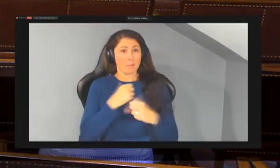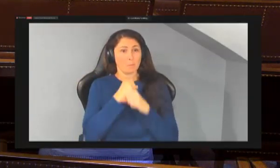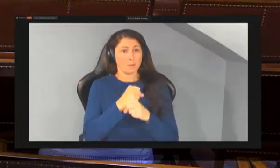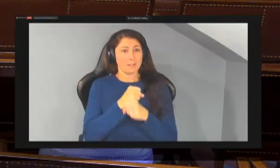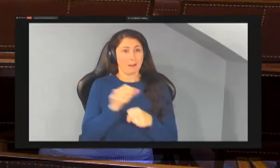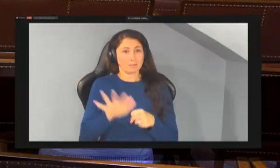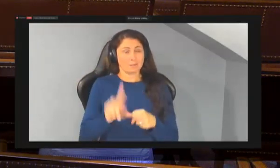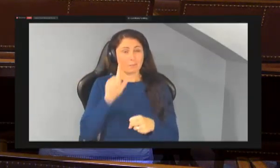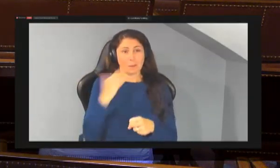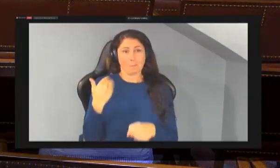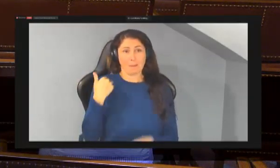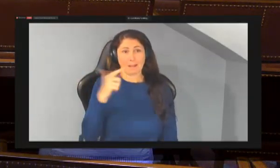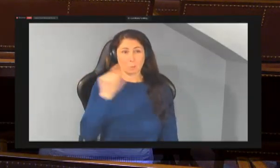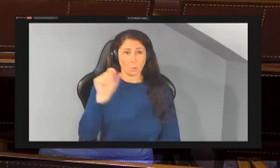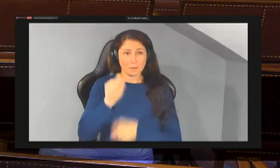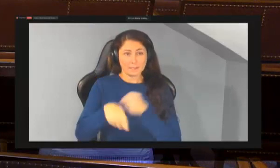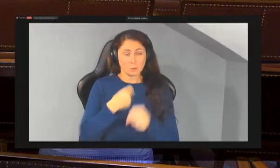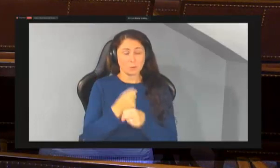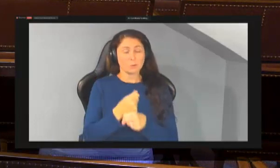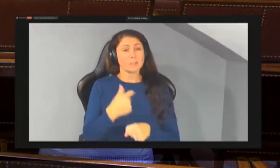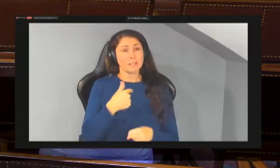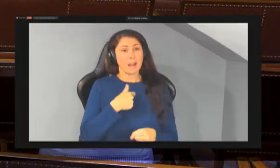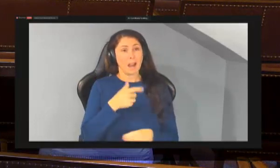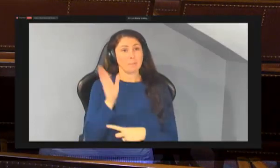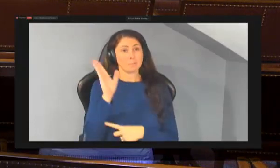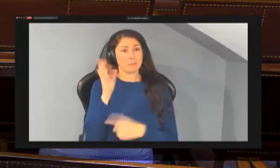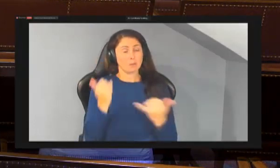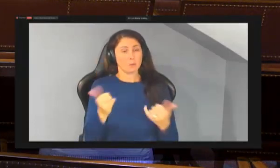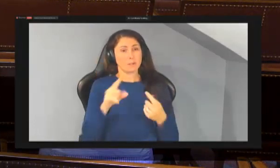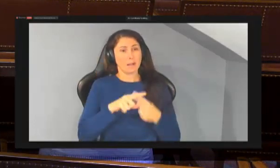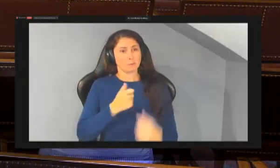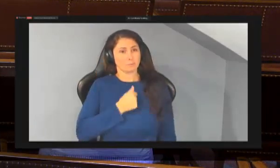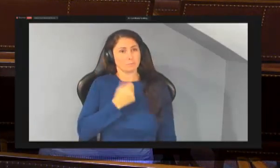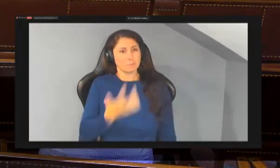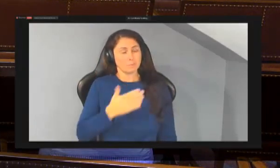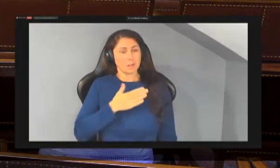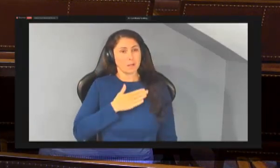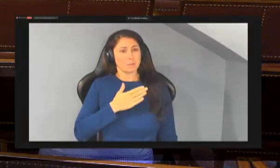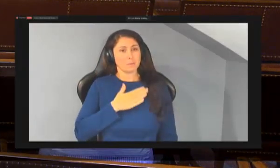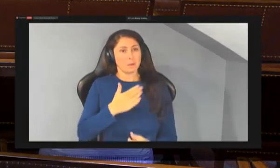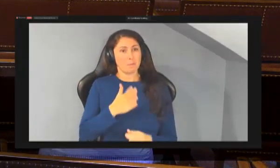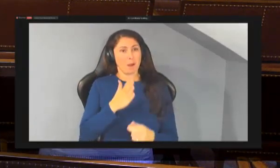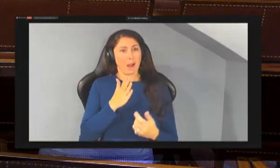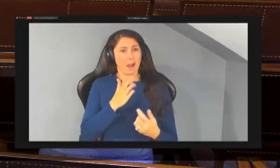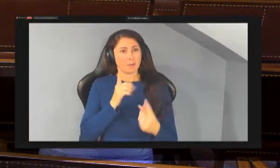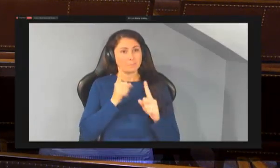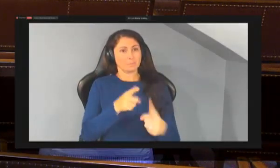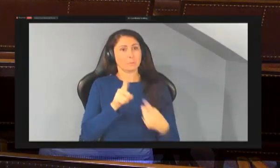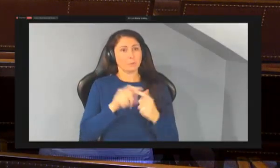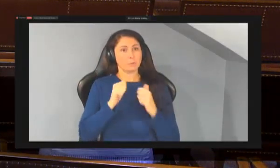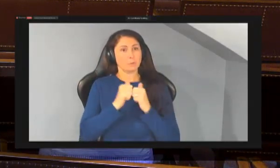for the past 20 years. I am speaking today to express my strong opposition to Bill